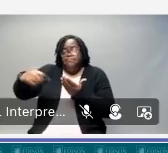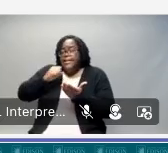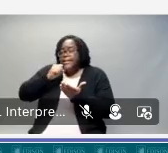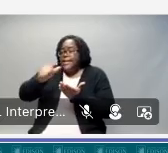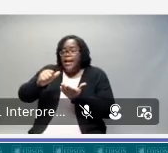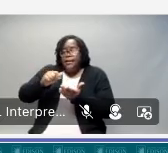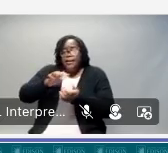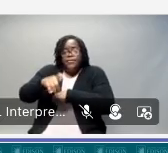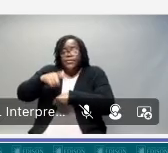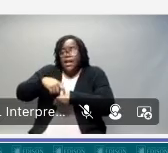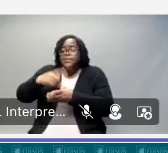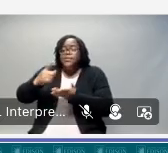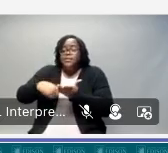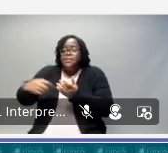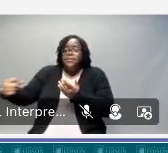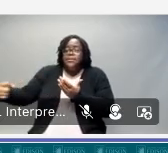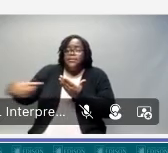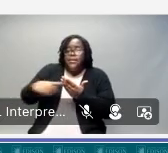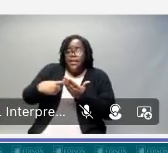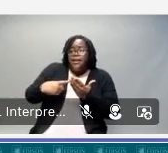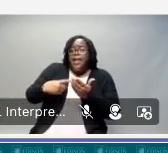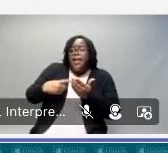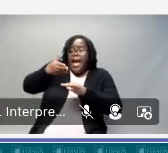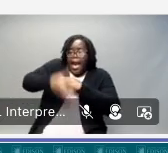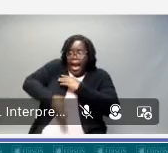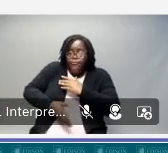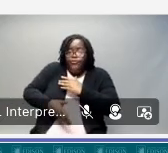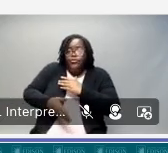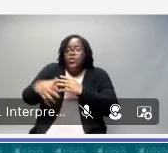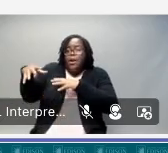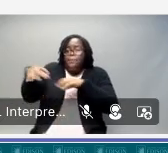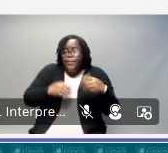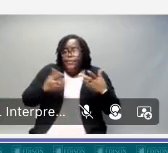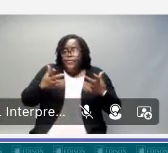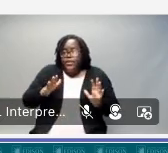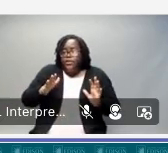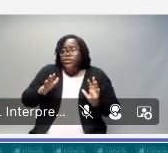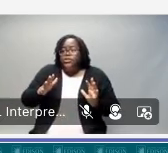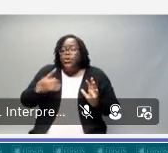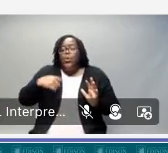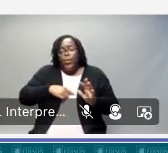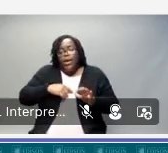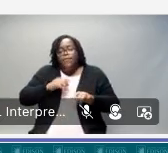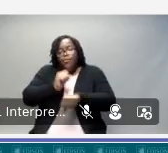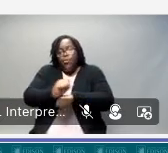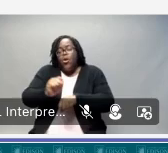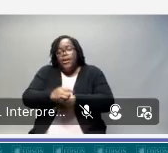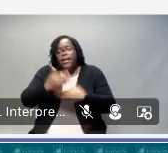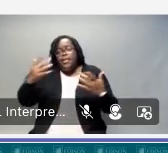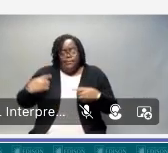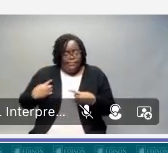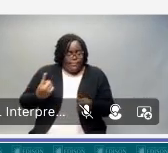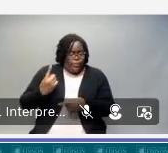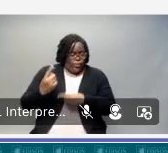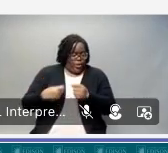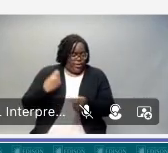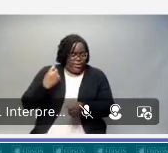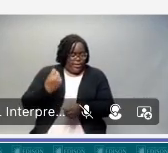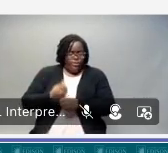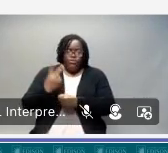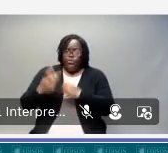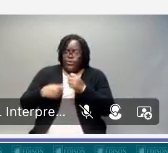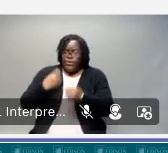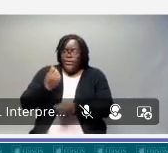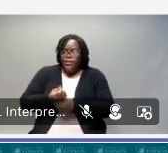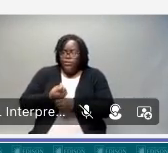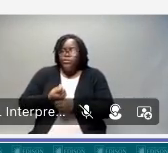a shutoff starts, and updates are rarely updated. We've done quite a bit of work, Therese, over the past, especially 2 years,